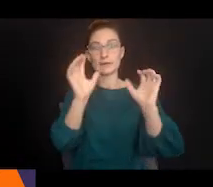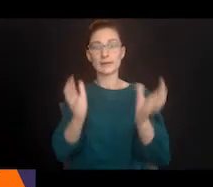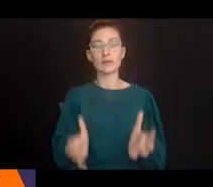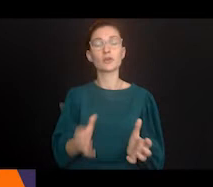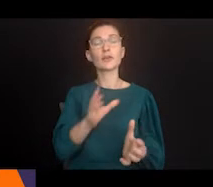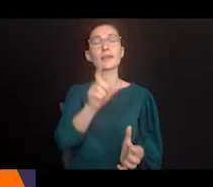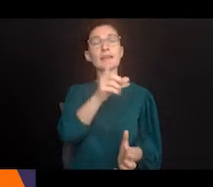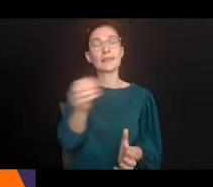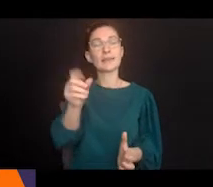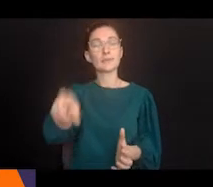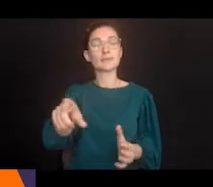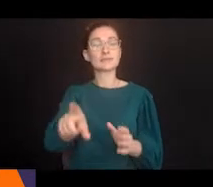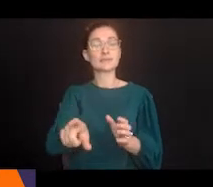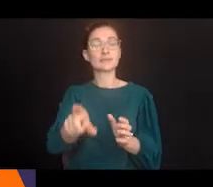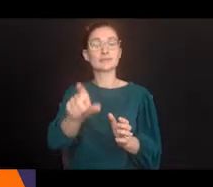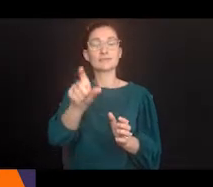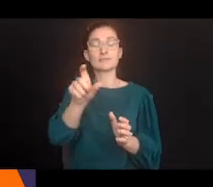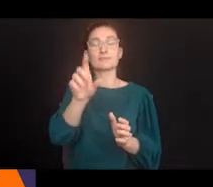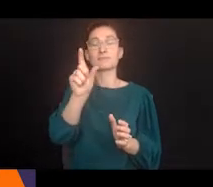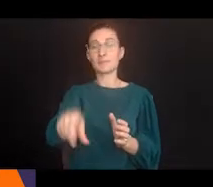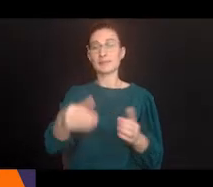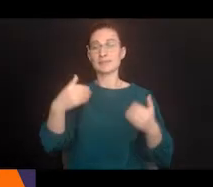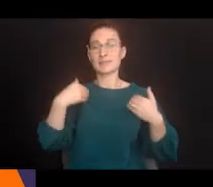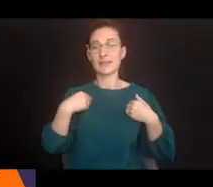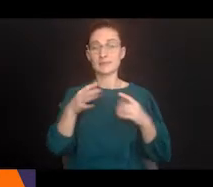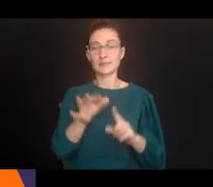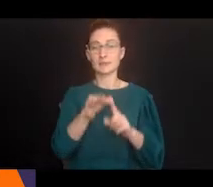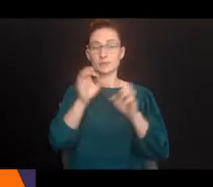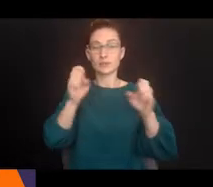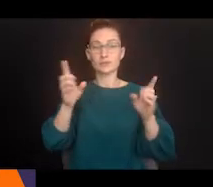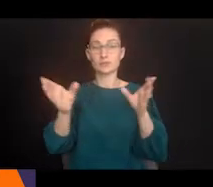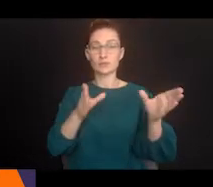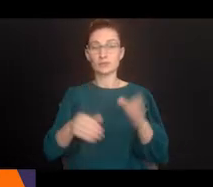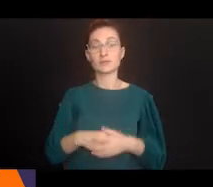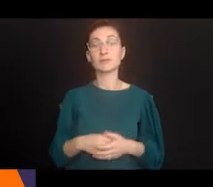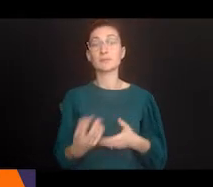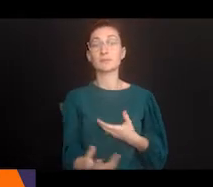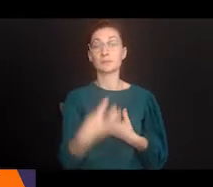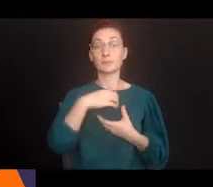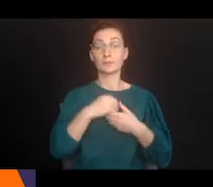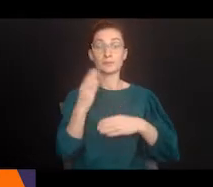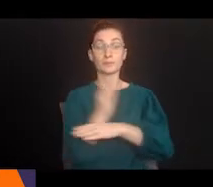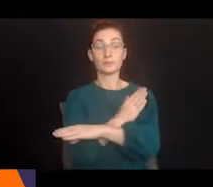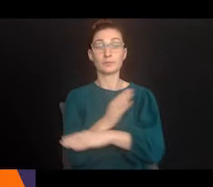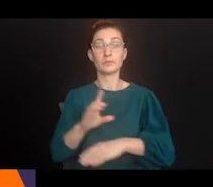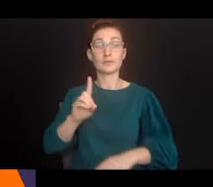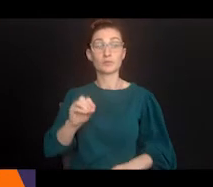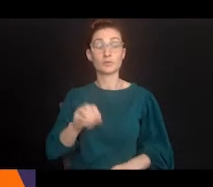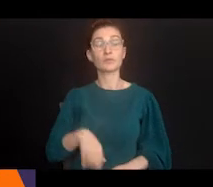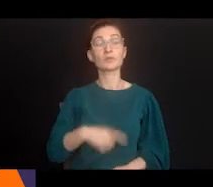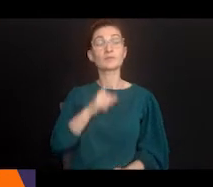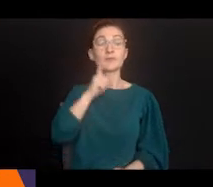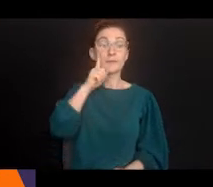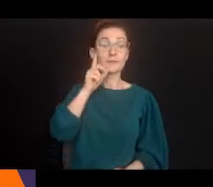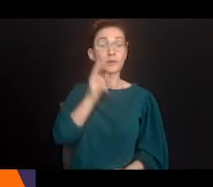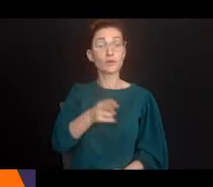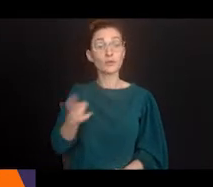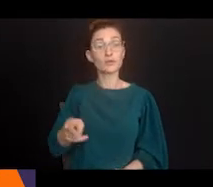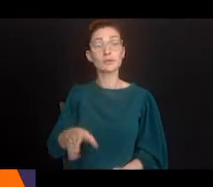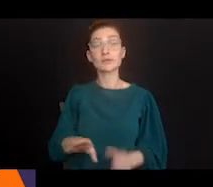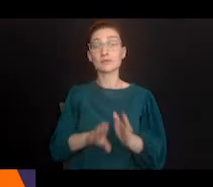categories and must need special education services and related services: autism spectrum disorder, deaf or hard of